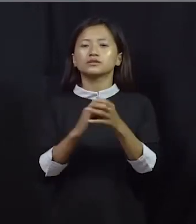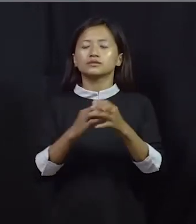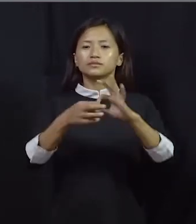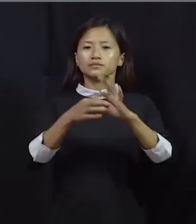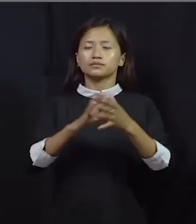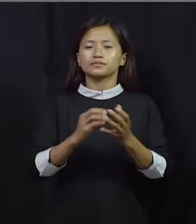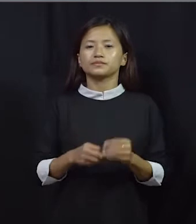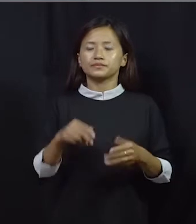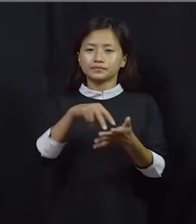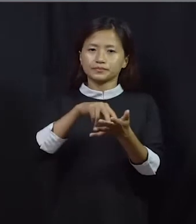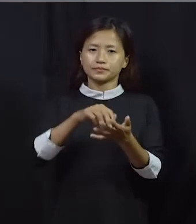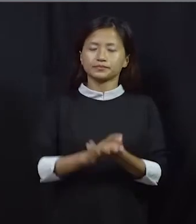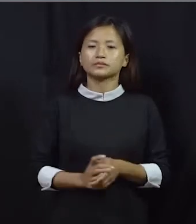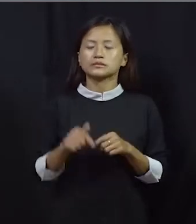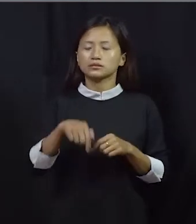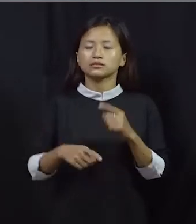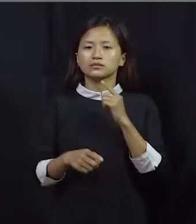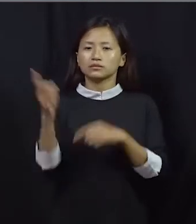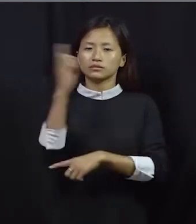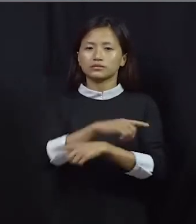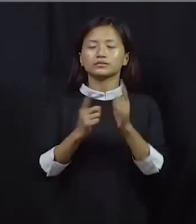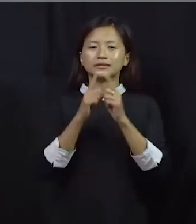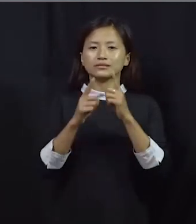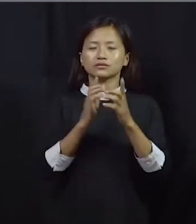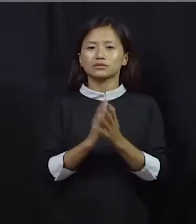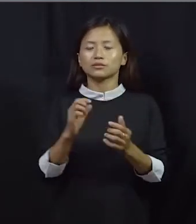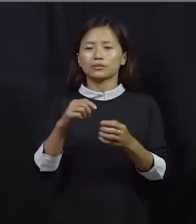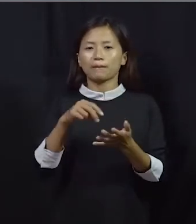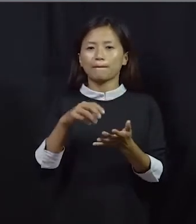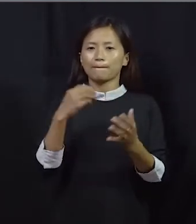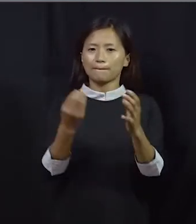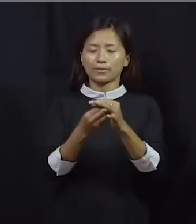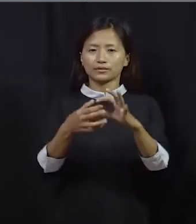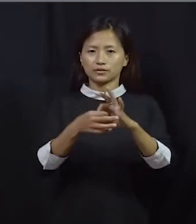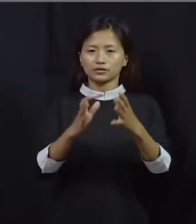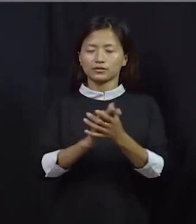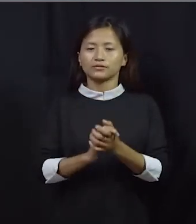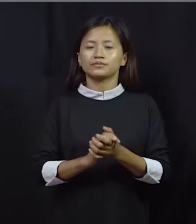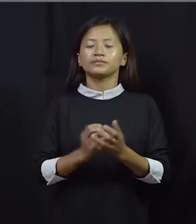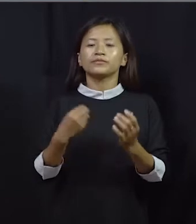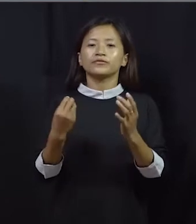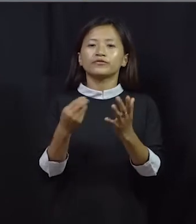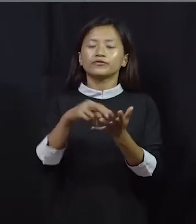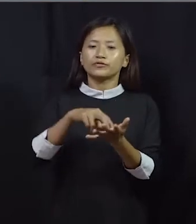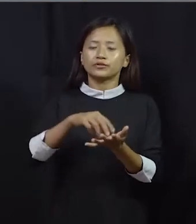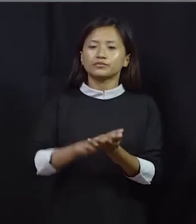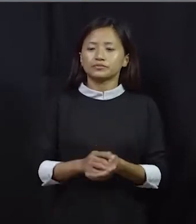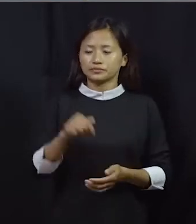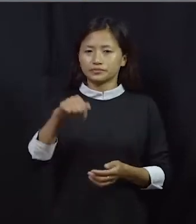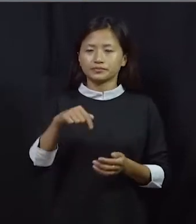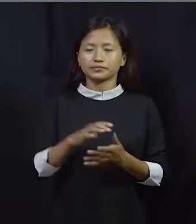So today we will be discussing about the partnership firm, only the fundamentals. So in this